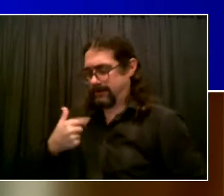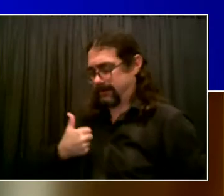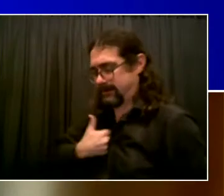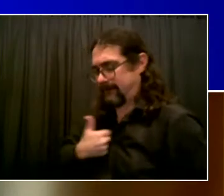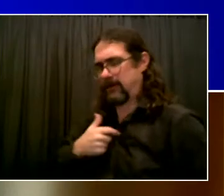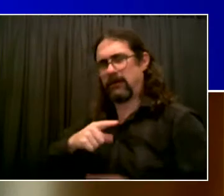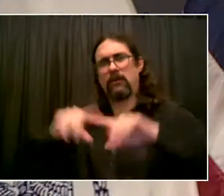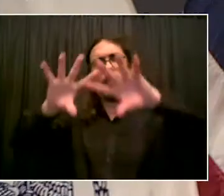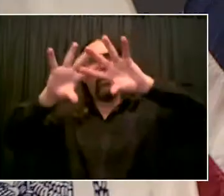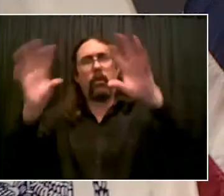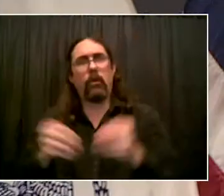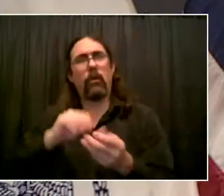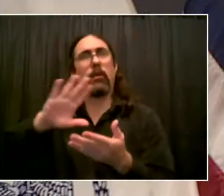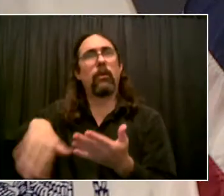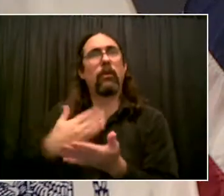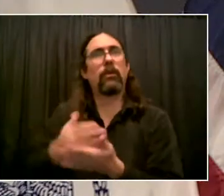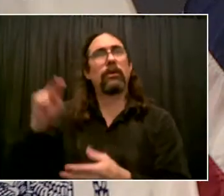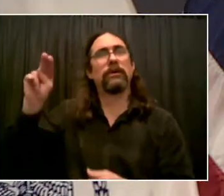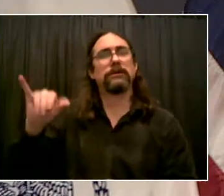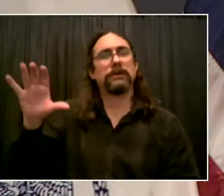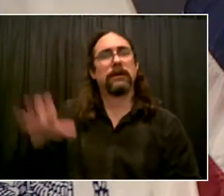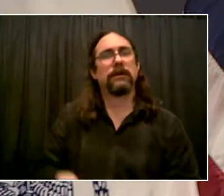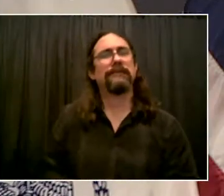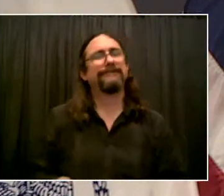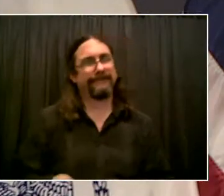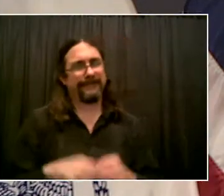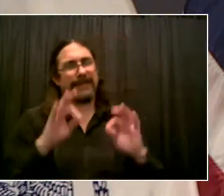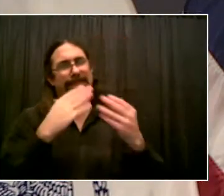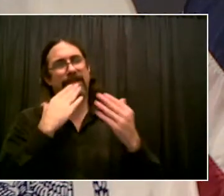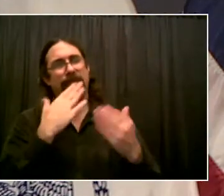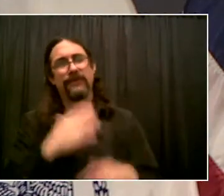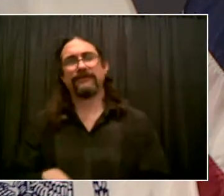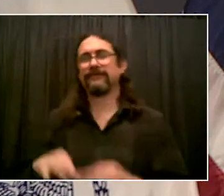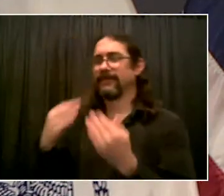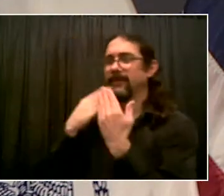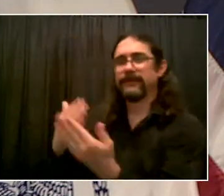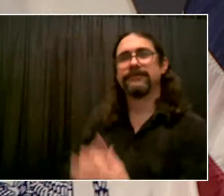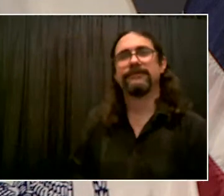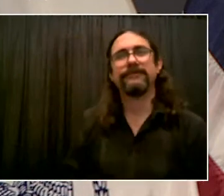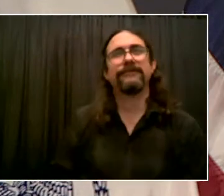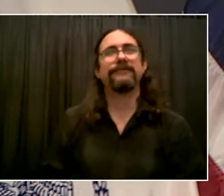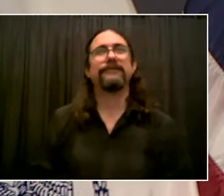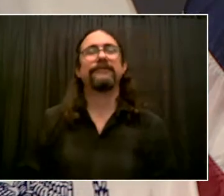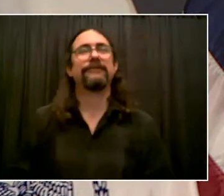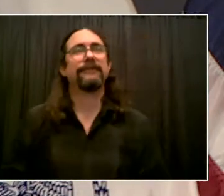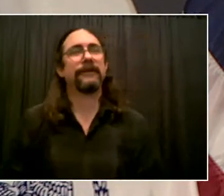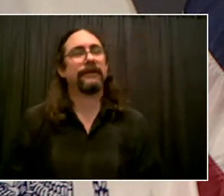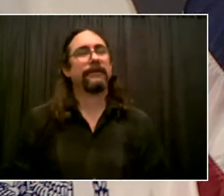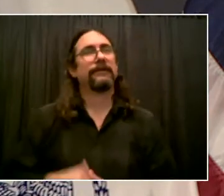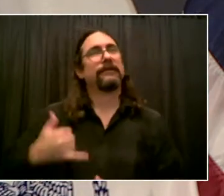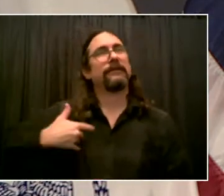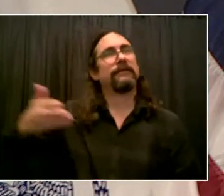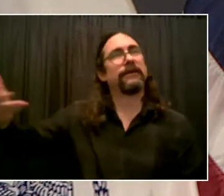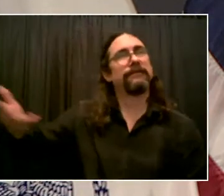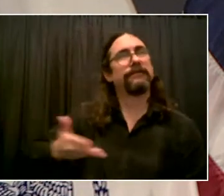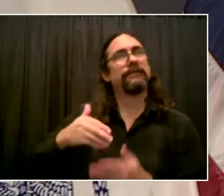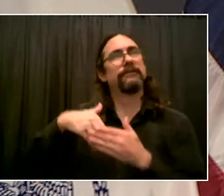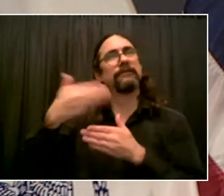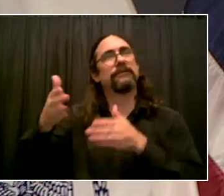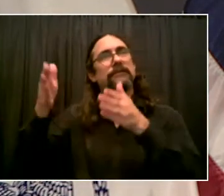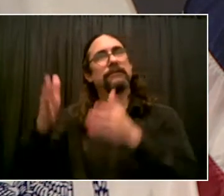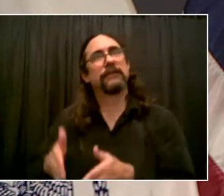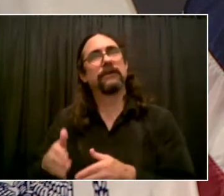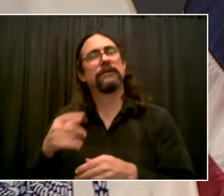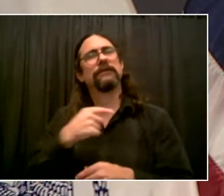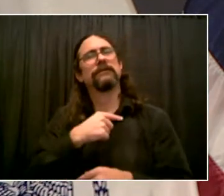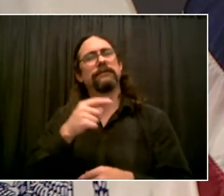Absolutely. Now, everybody, as we bring the city back, we talked about this yesterday, we bring the city back, we create a recovery for all